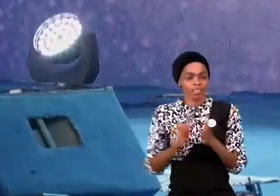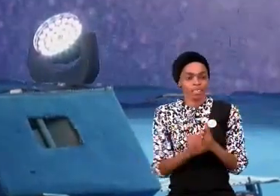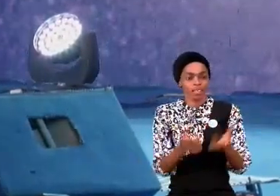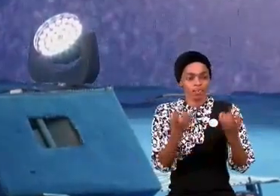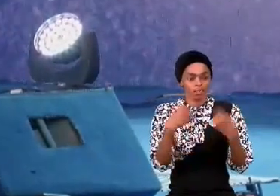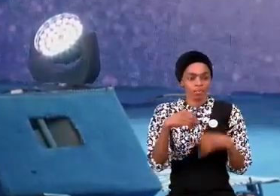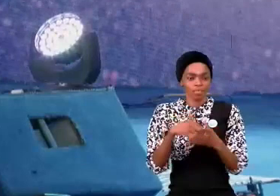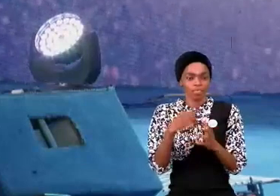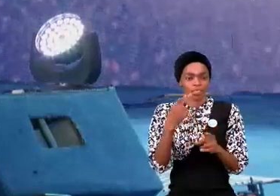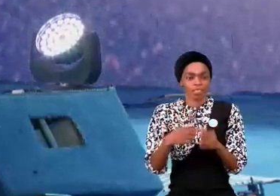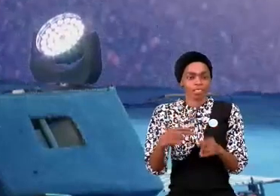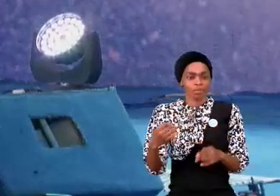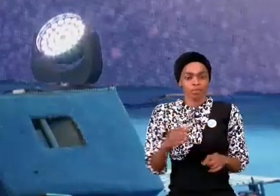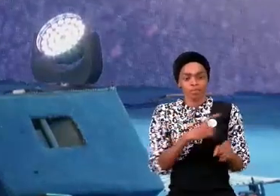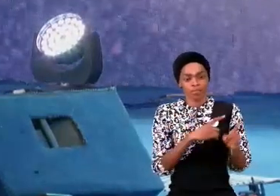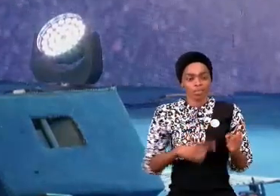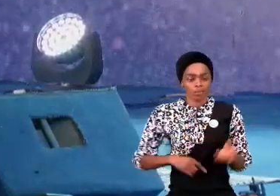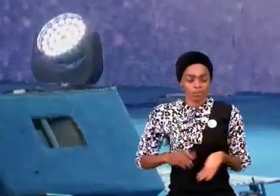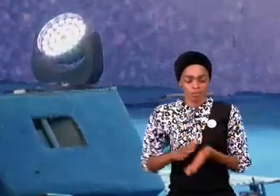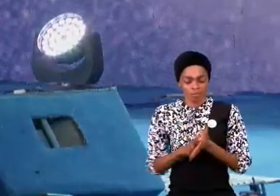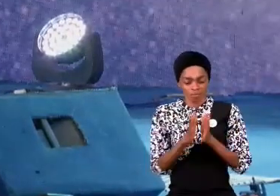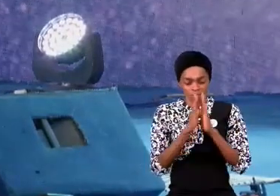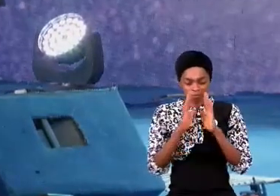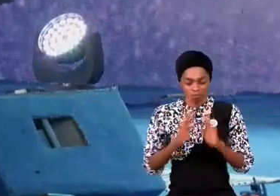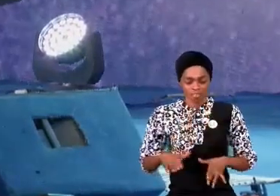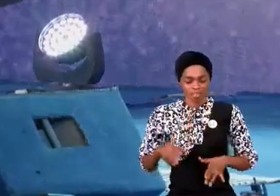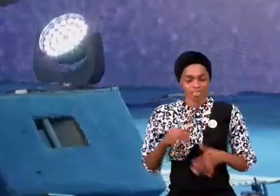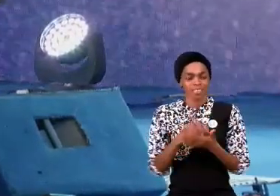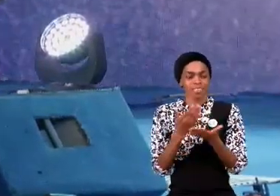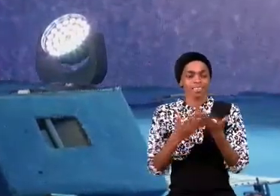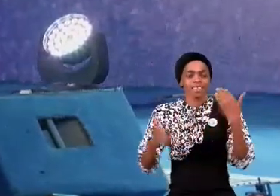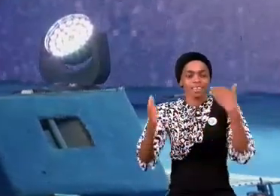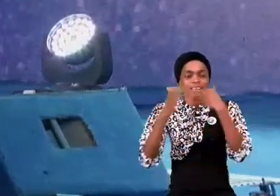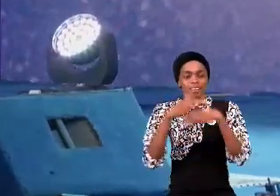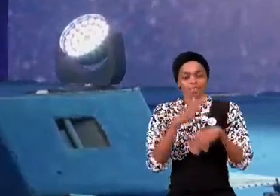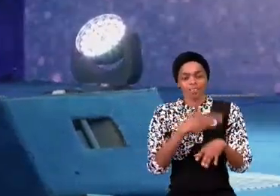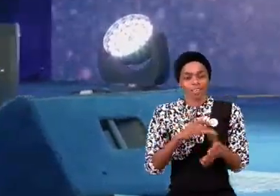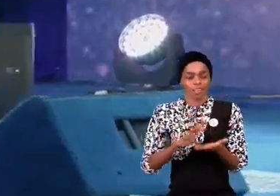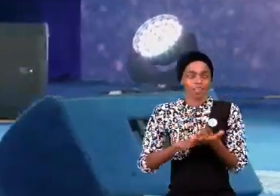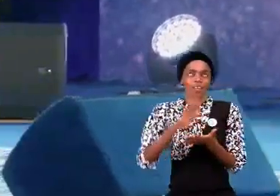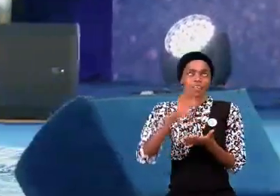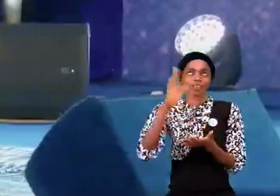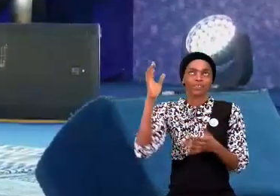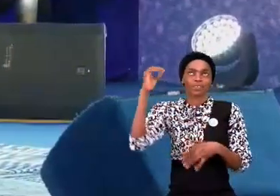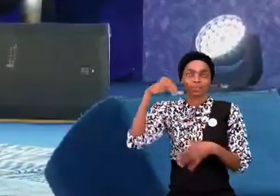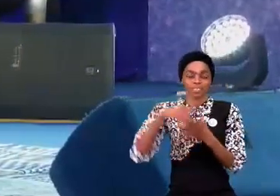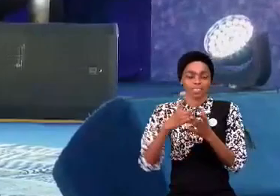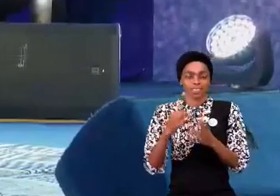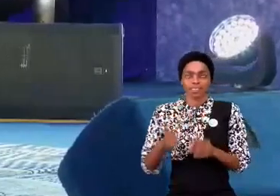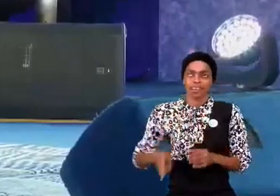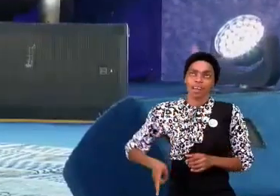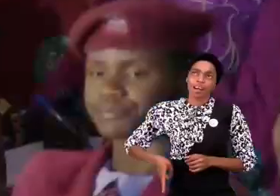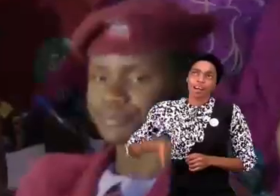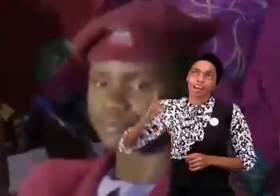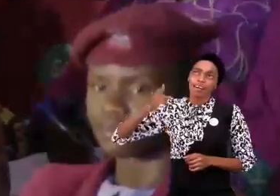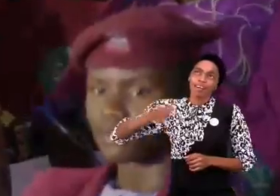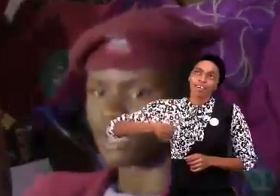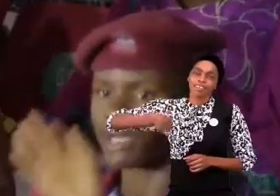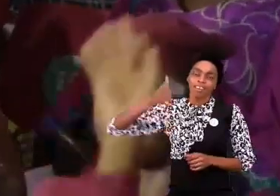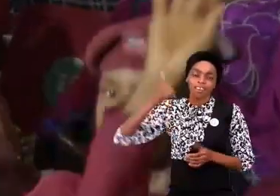on earth, and glory in the highest. Peace has come from heaven to your